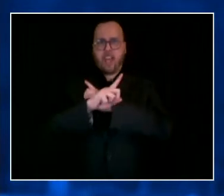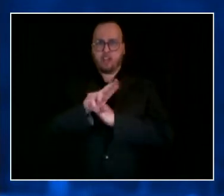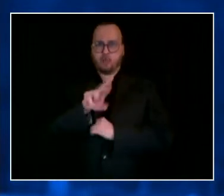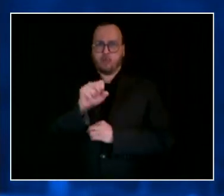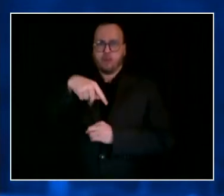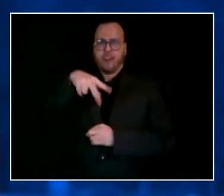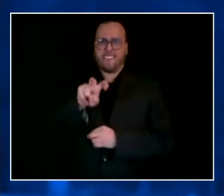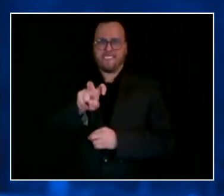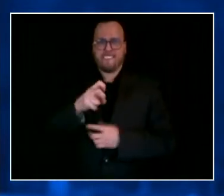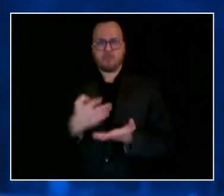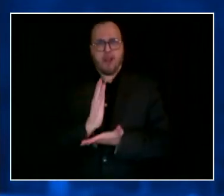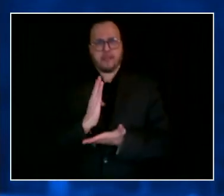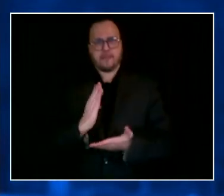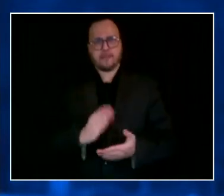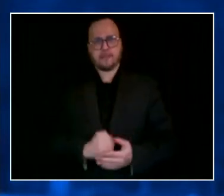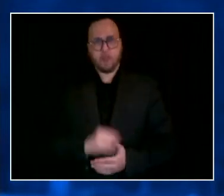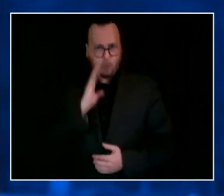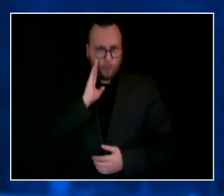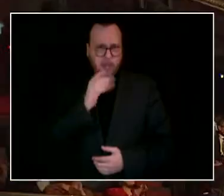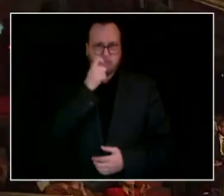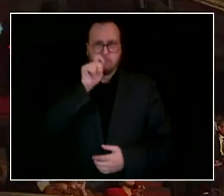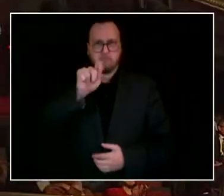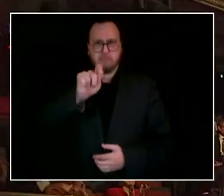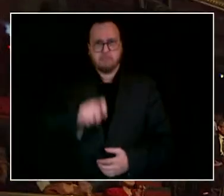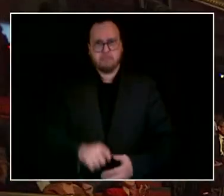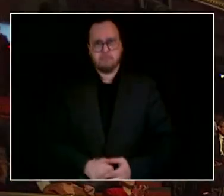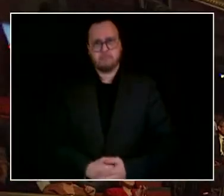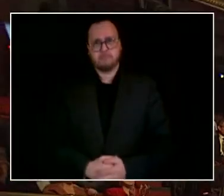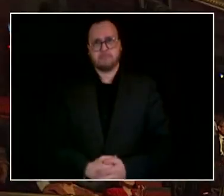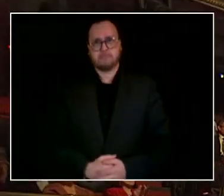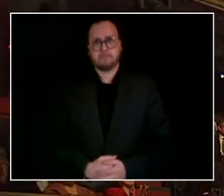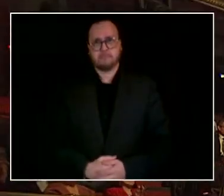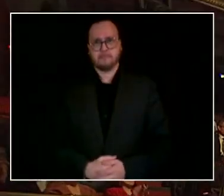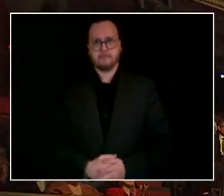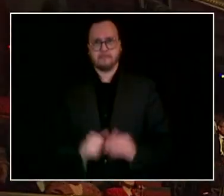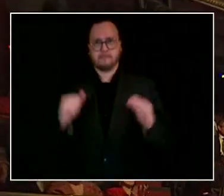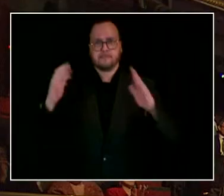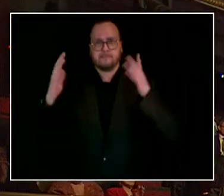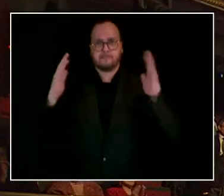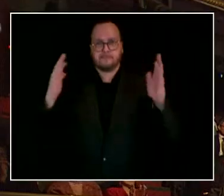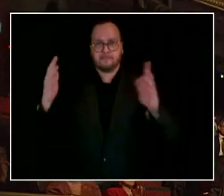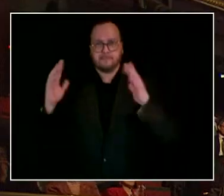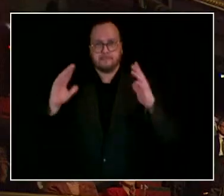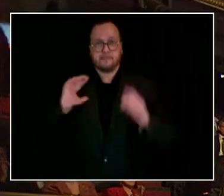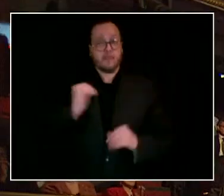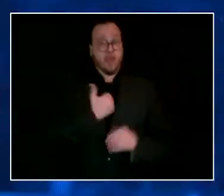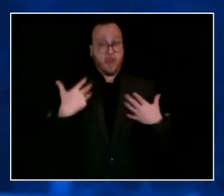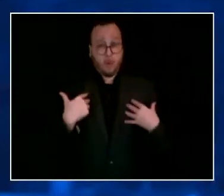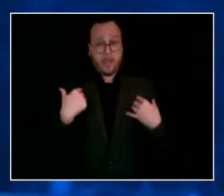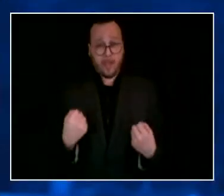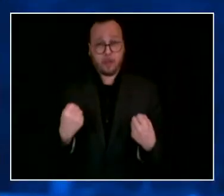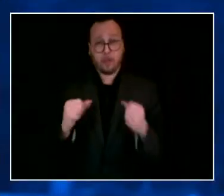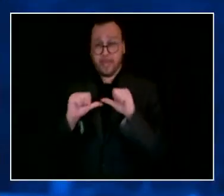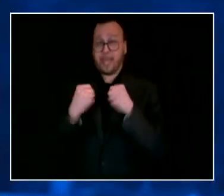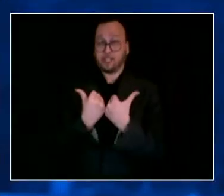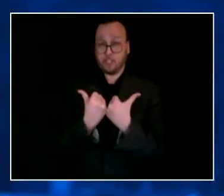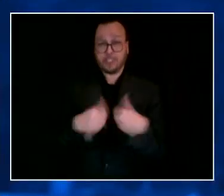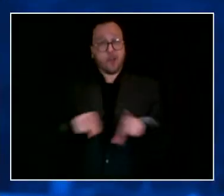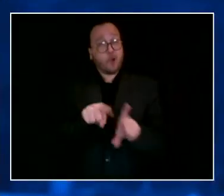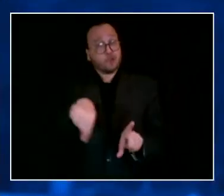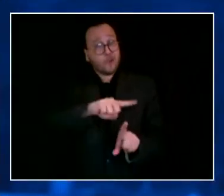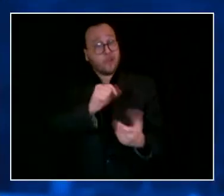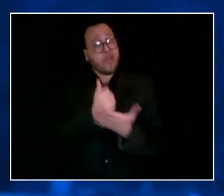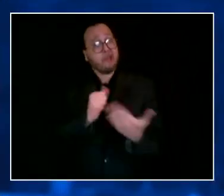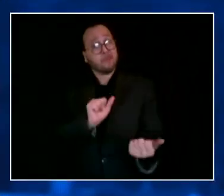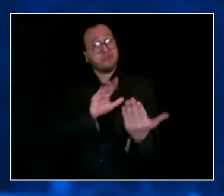rights. Our health agencies have also helped address another